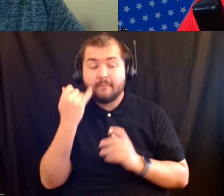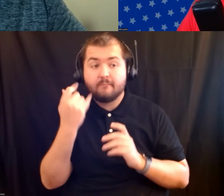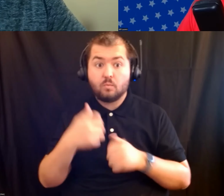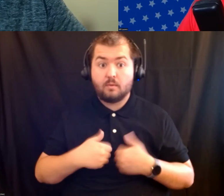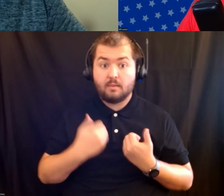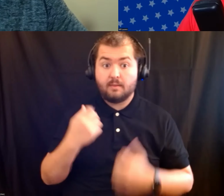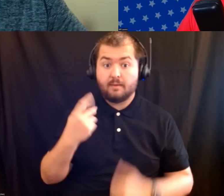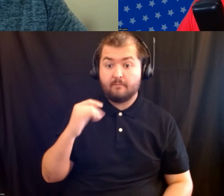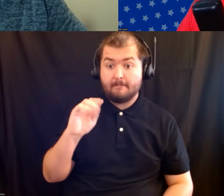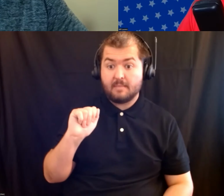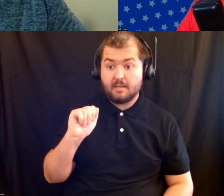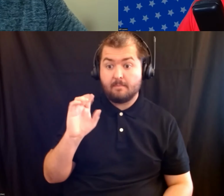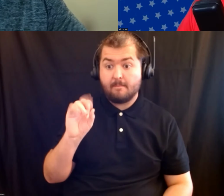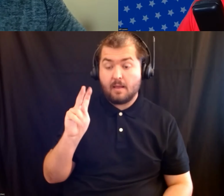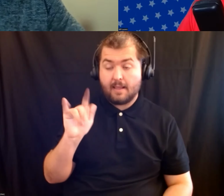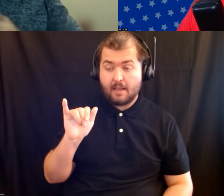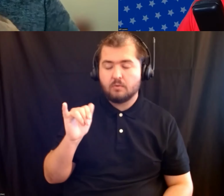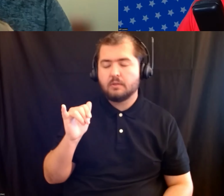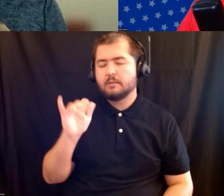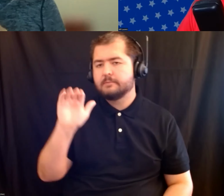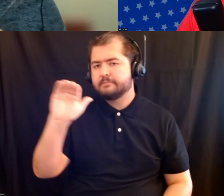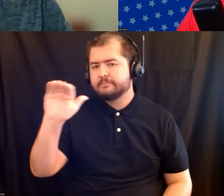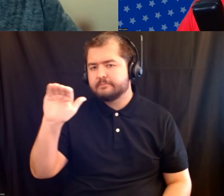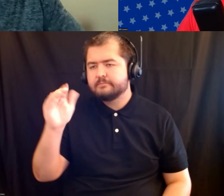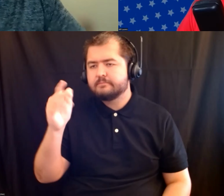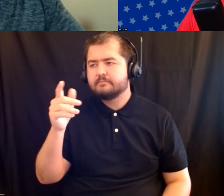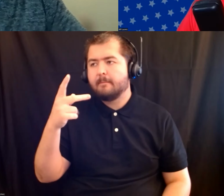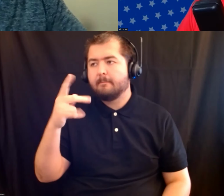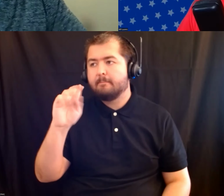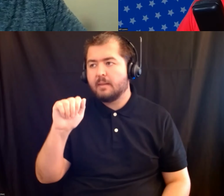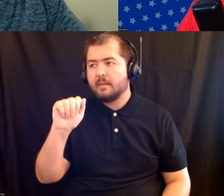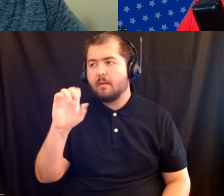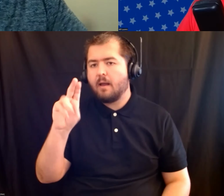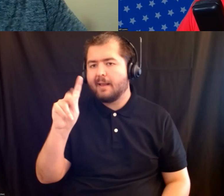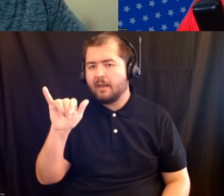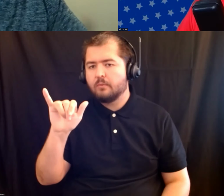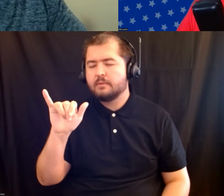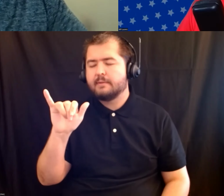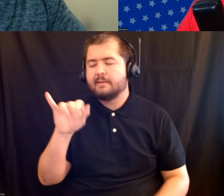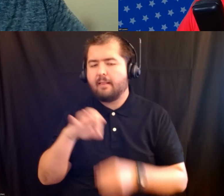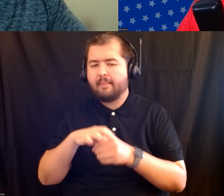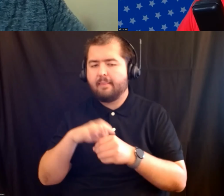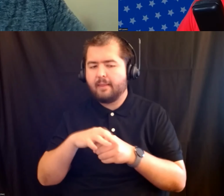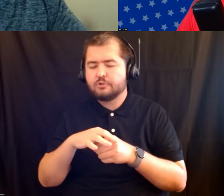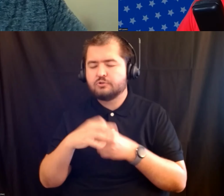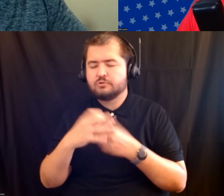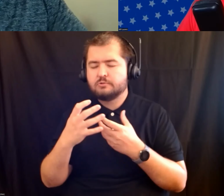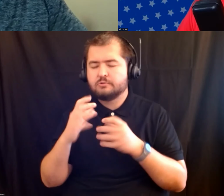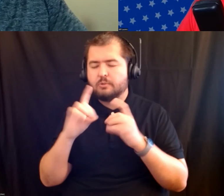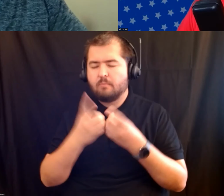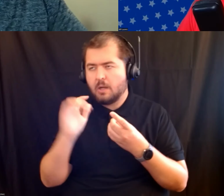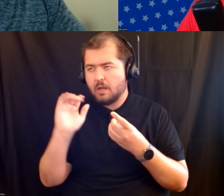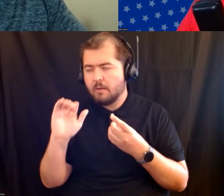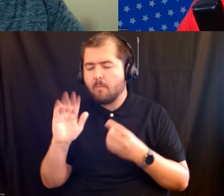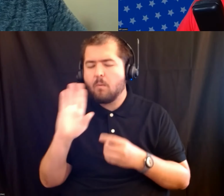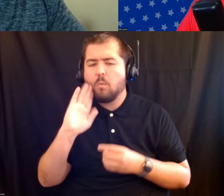Elections Department, Coconino County, those individuals will tell you, give you a good example. There's this